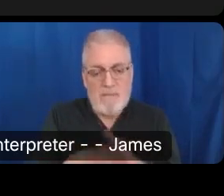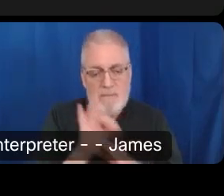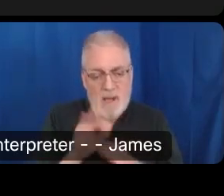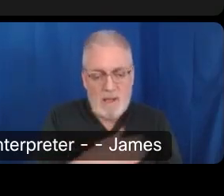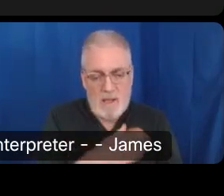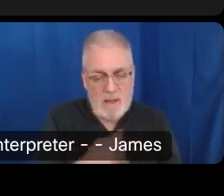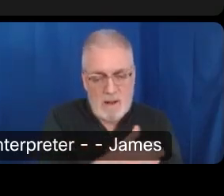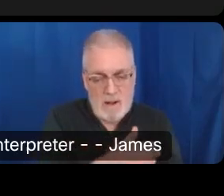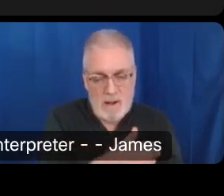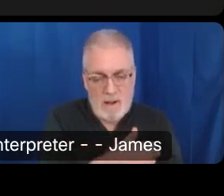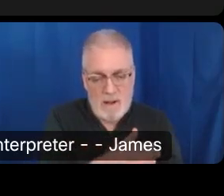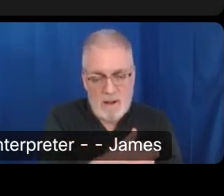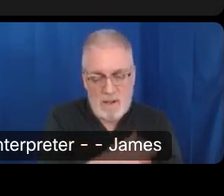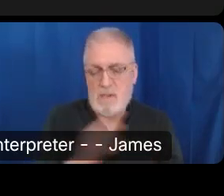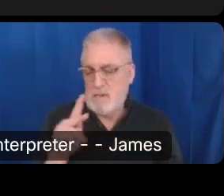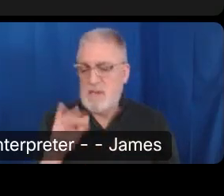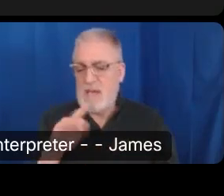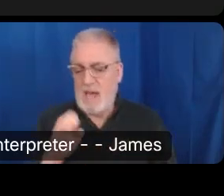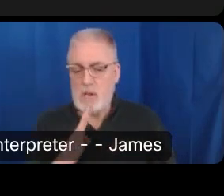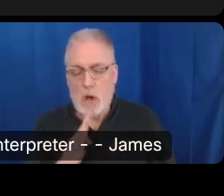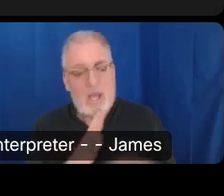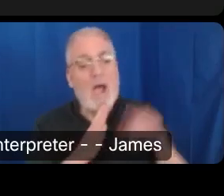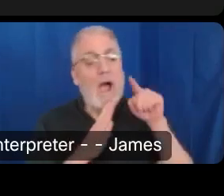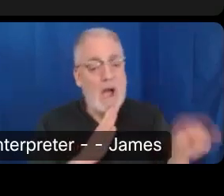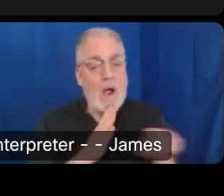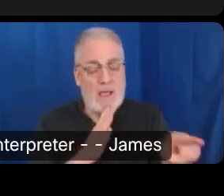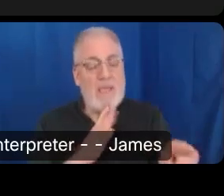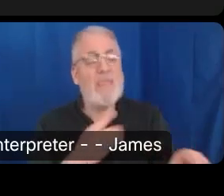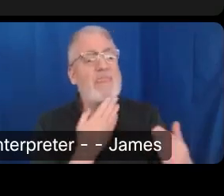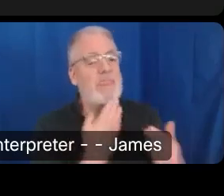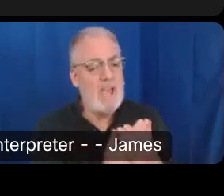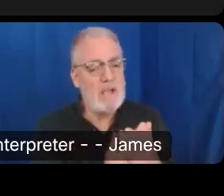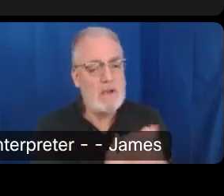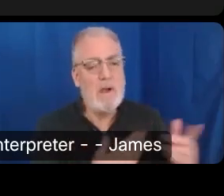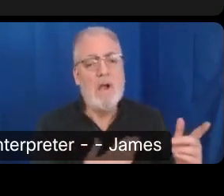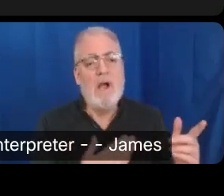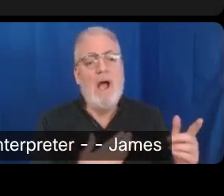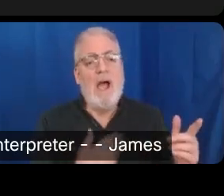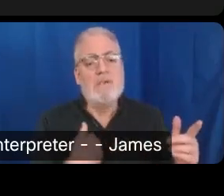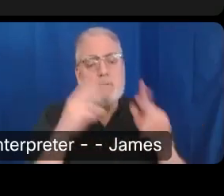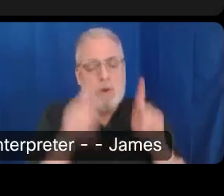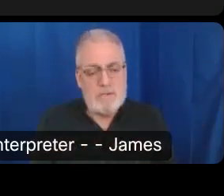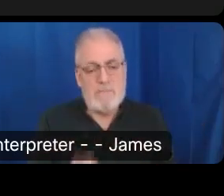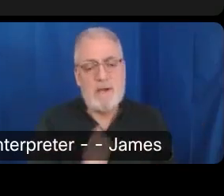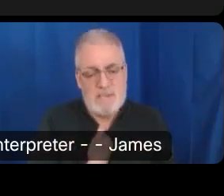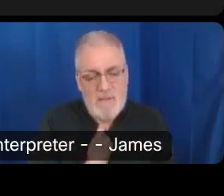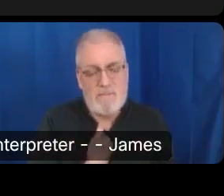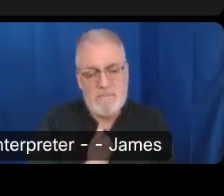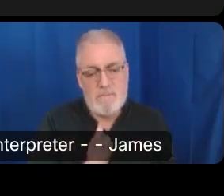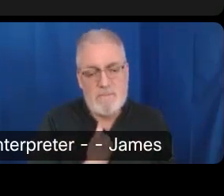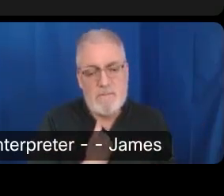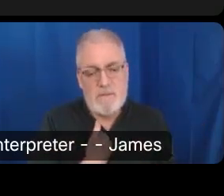trying to navigate these systems, not only myself, but as a special education teacher, I also